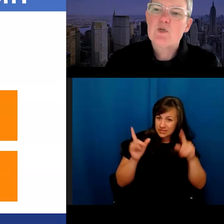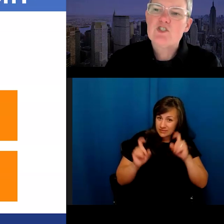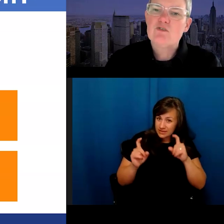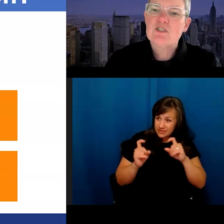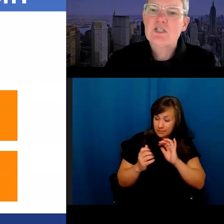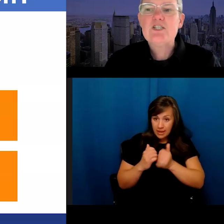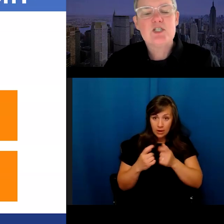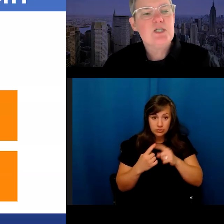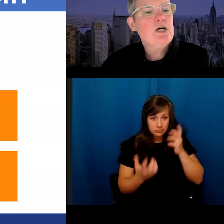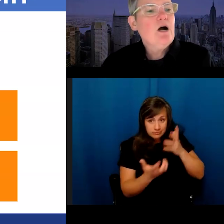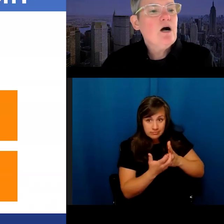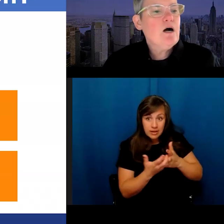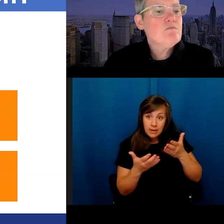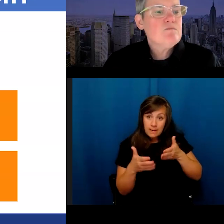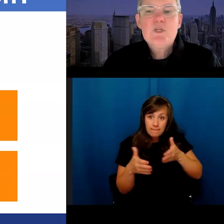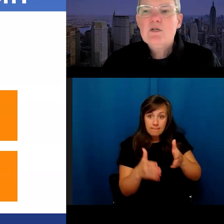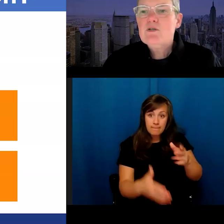your Pathways General Education?